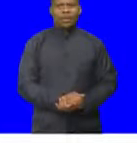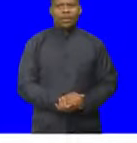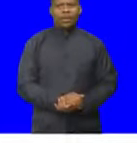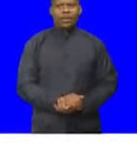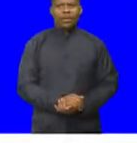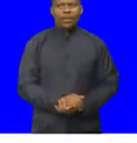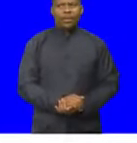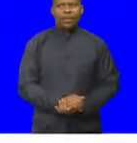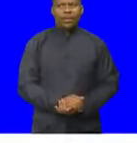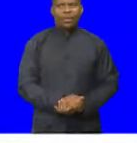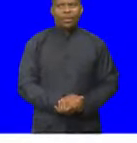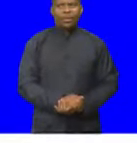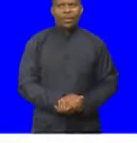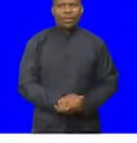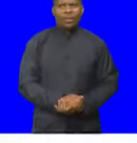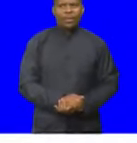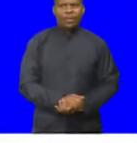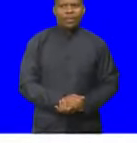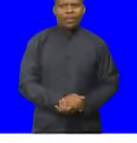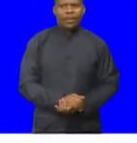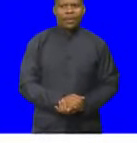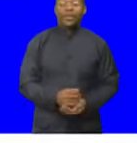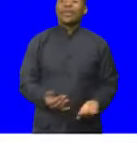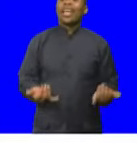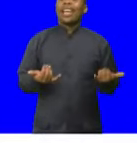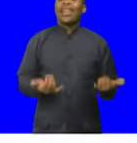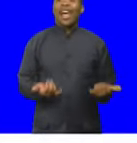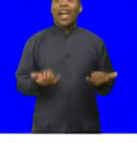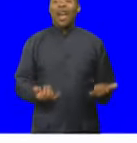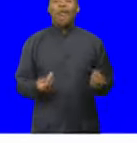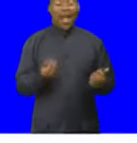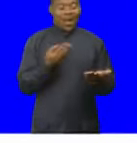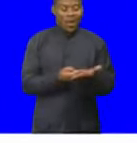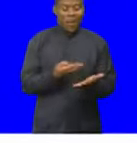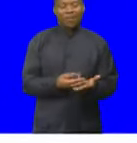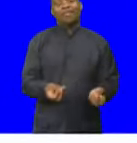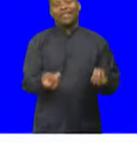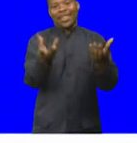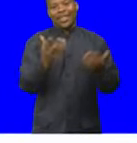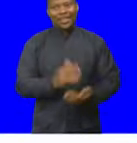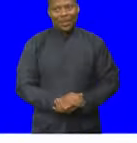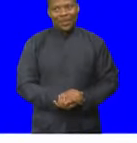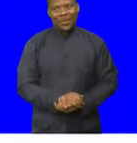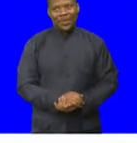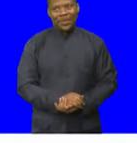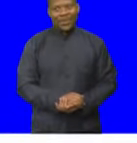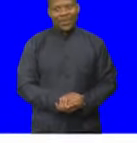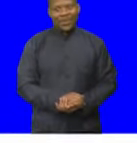France 24. Mgeli umbiko wetimali uyalandzela.